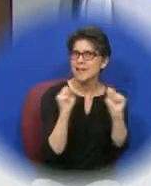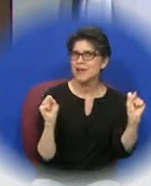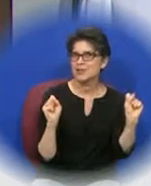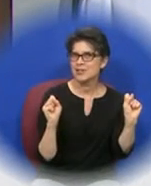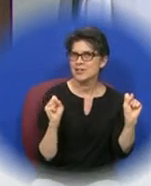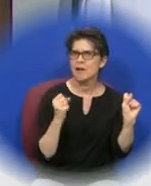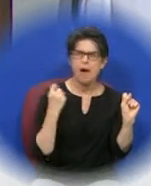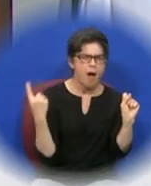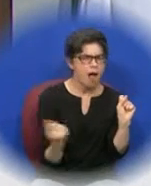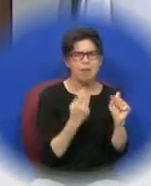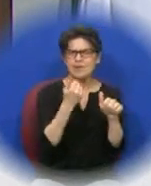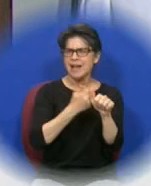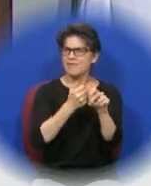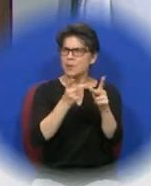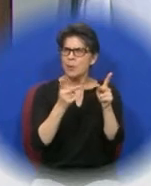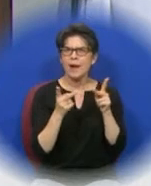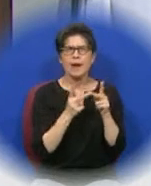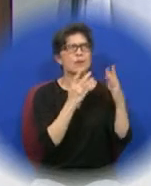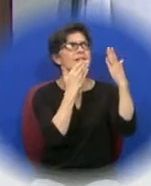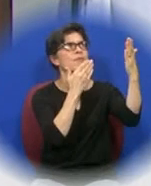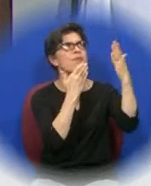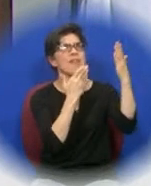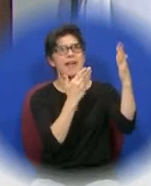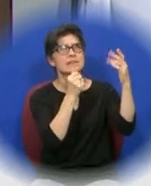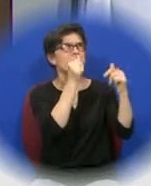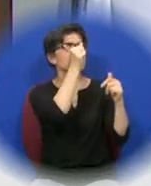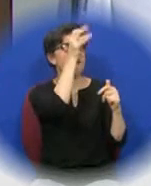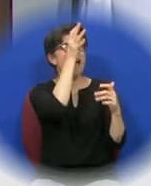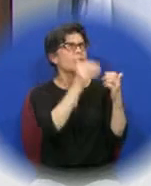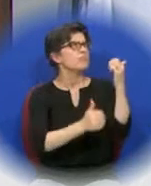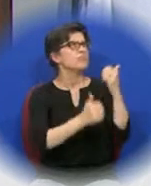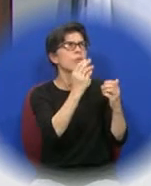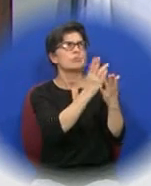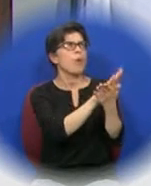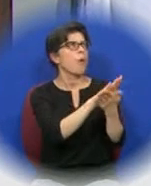salvation, always and everywhere, to give you thanks, Father most holy,